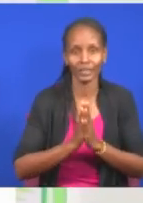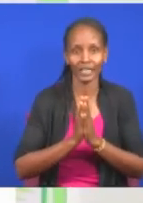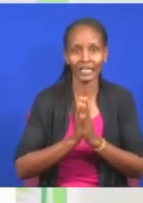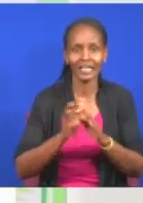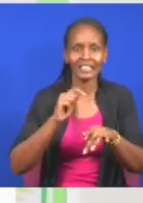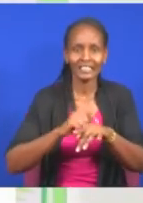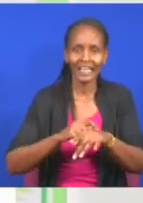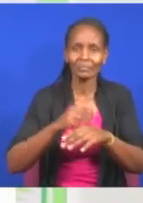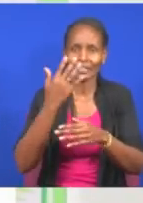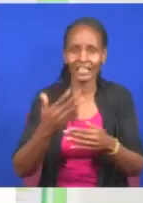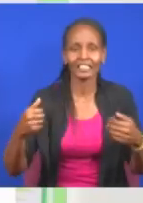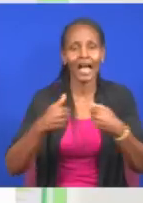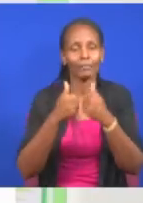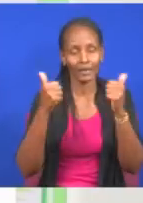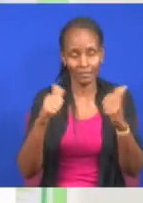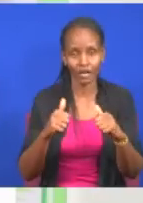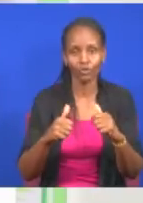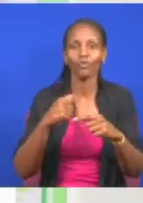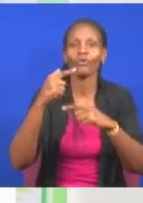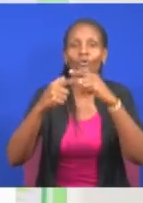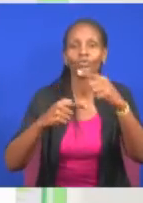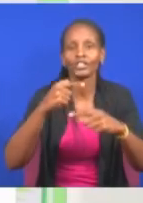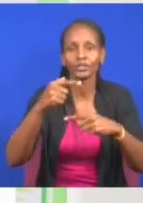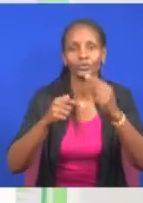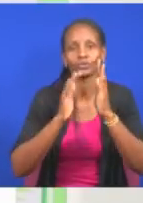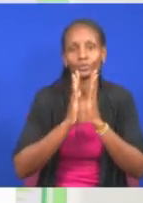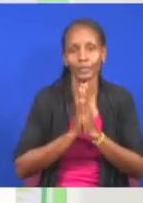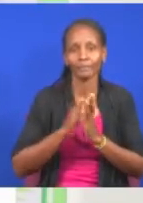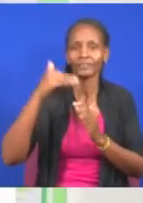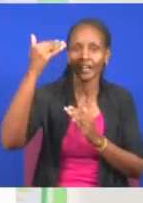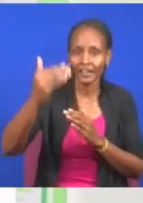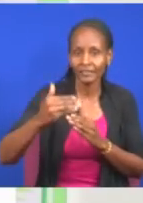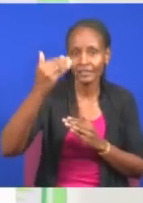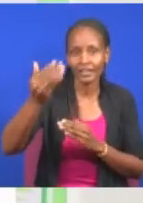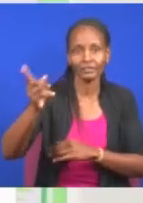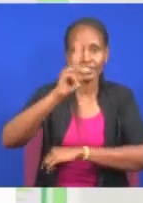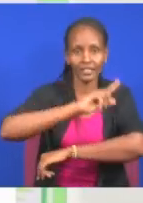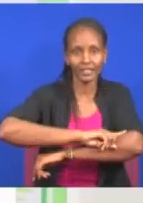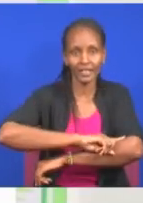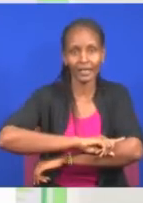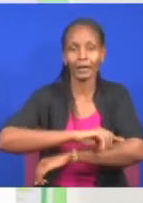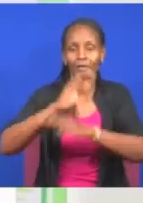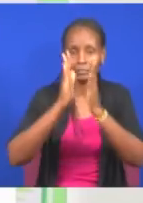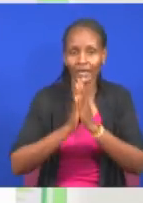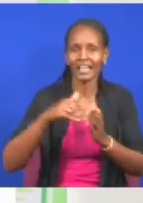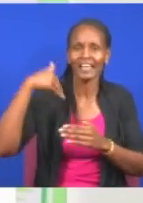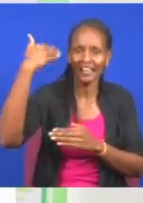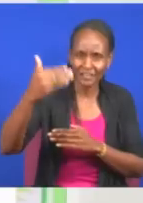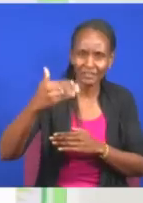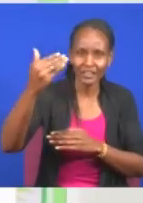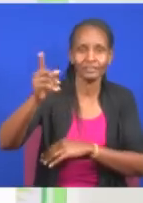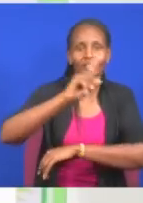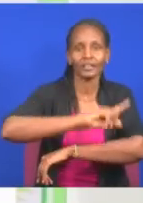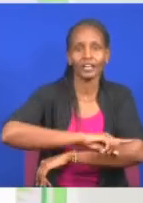not happening, we should continue doing what? Praying every day. Pray every day. Do